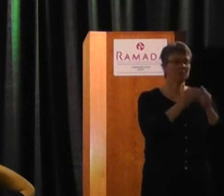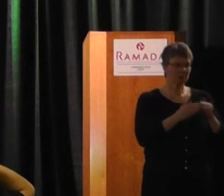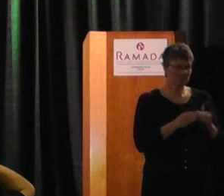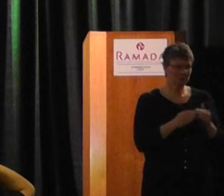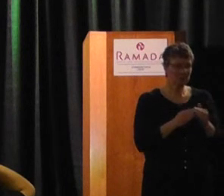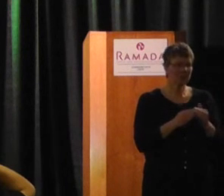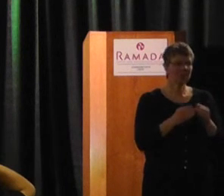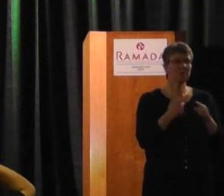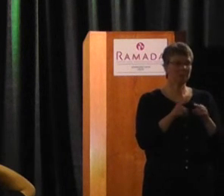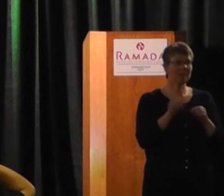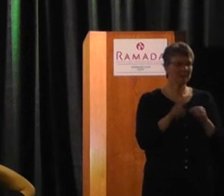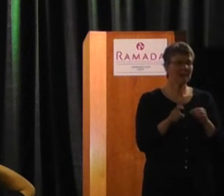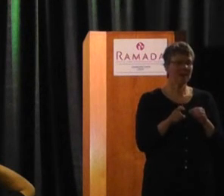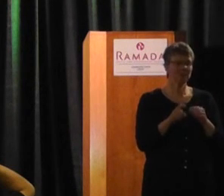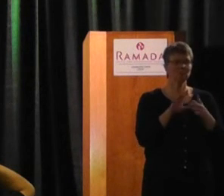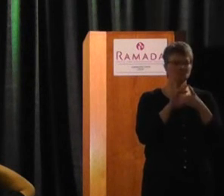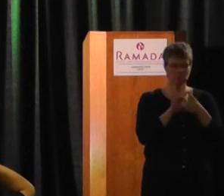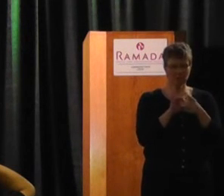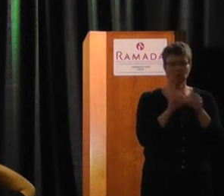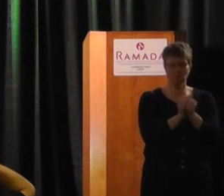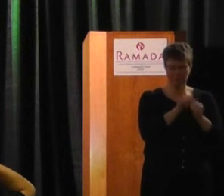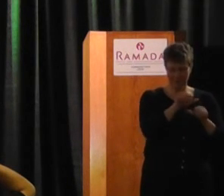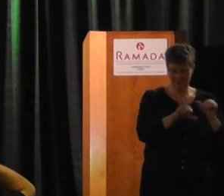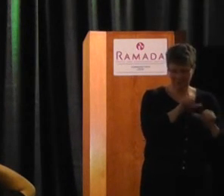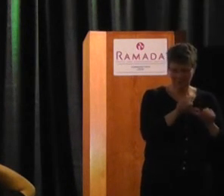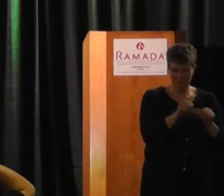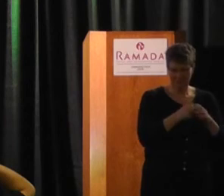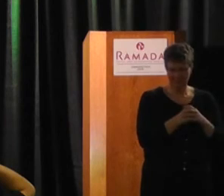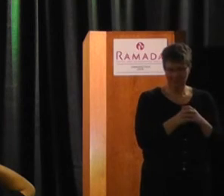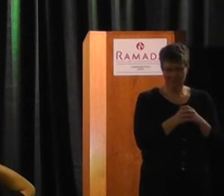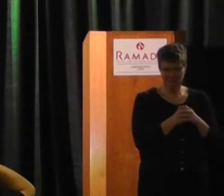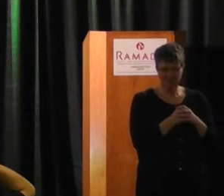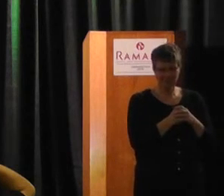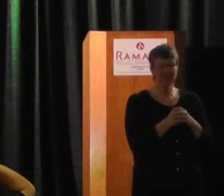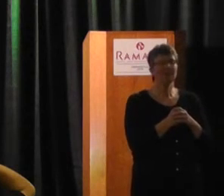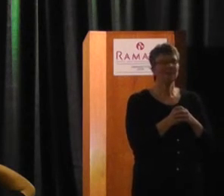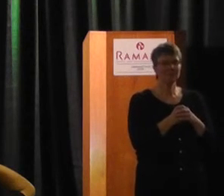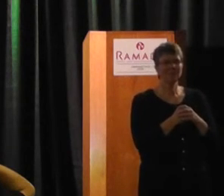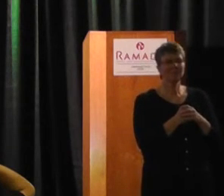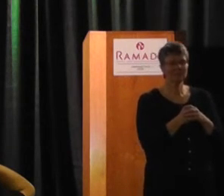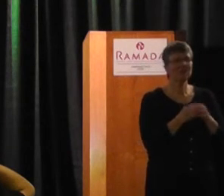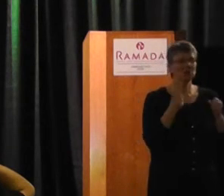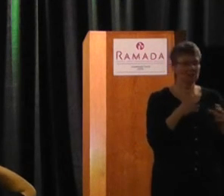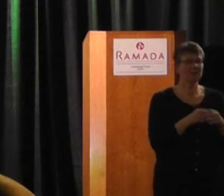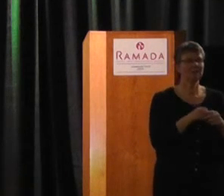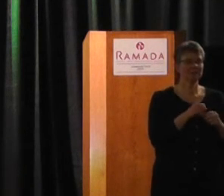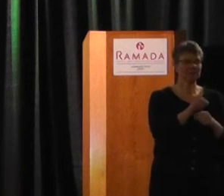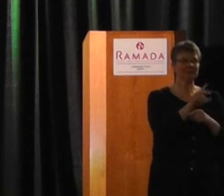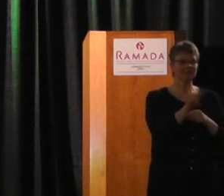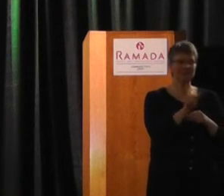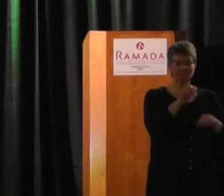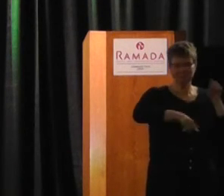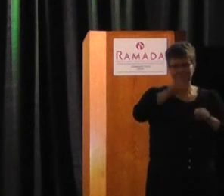cannot really ski stand can do city ski, so there are a lot of different kind of disabilities. And I have to say that my favorite race